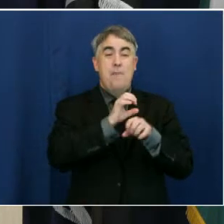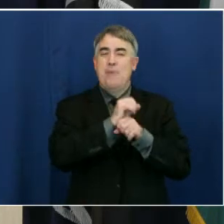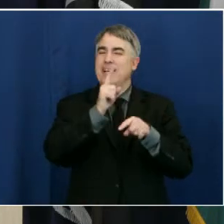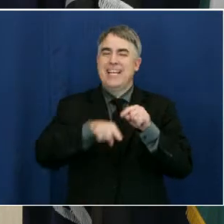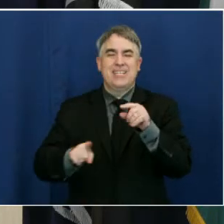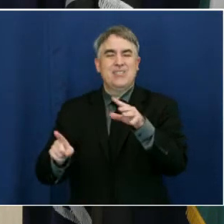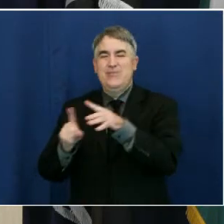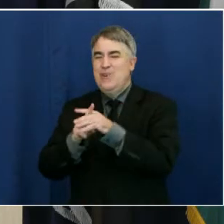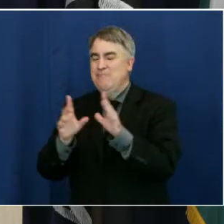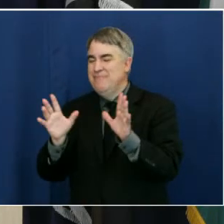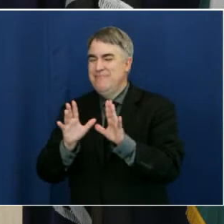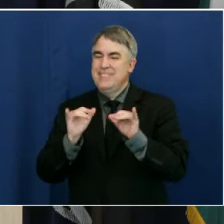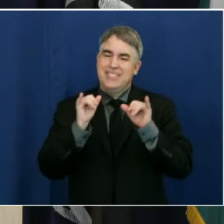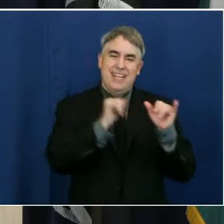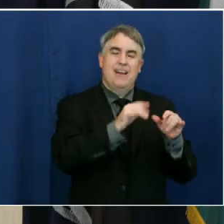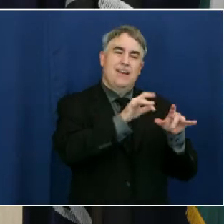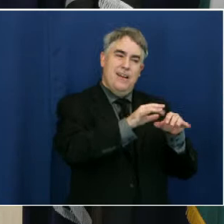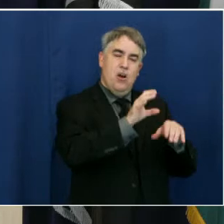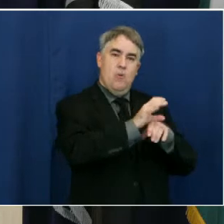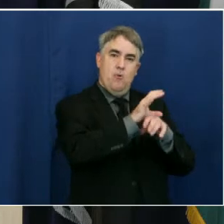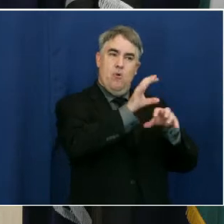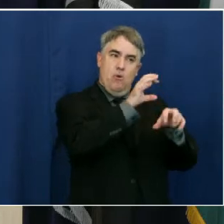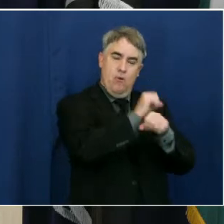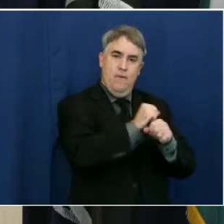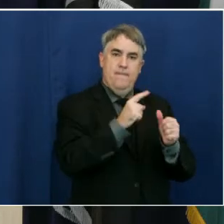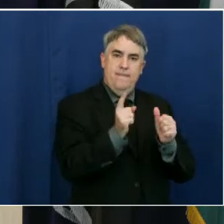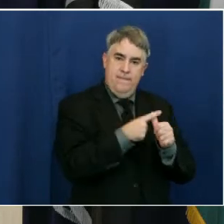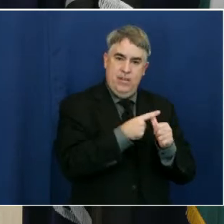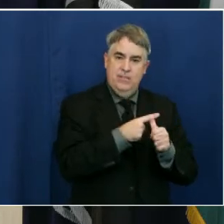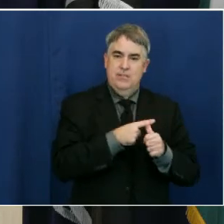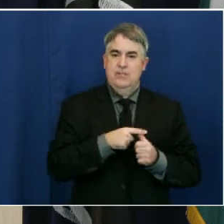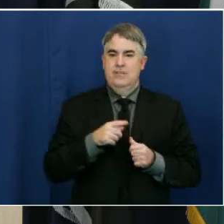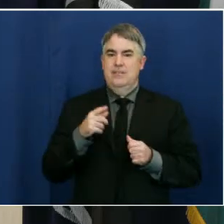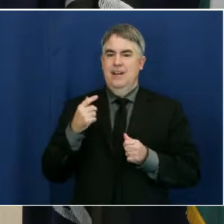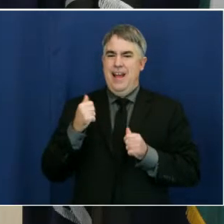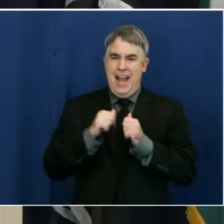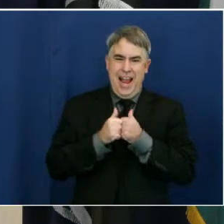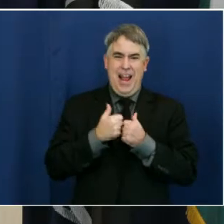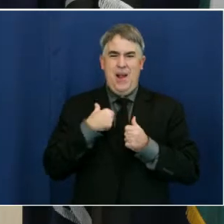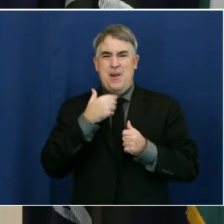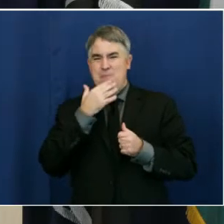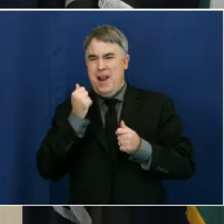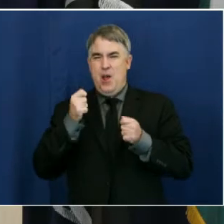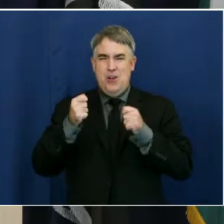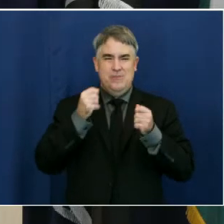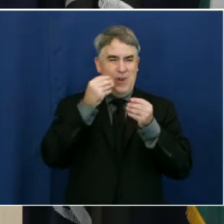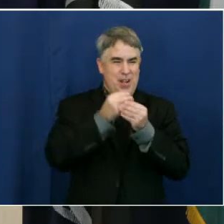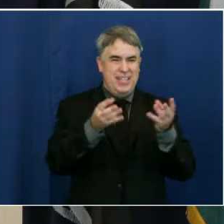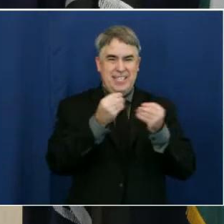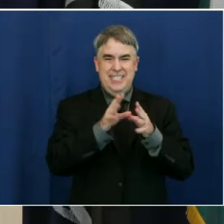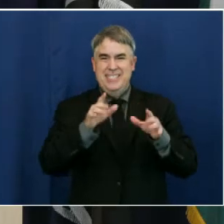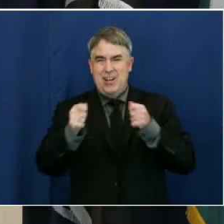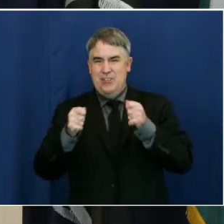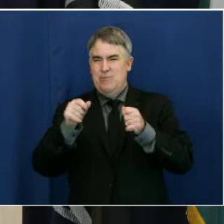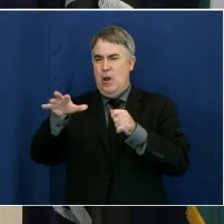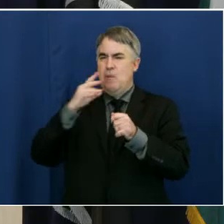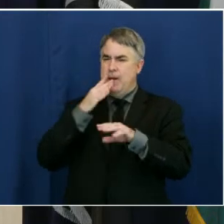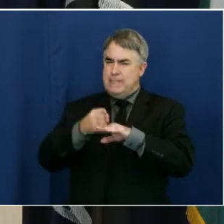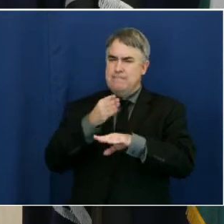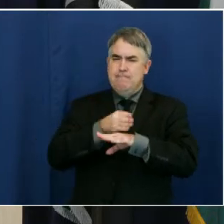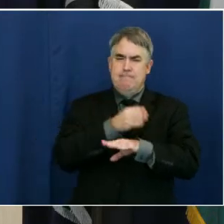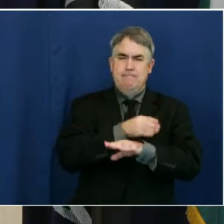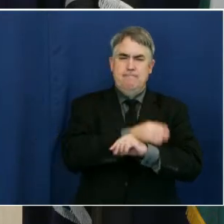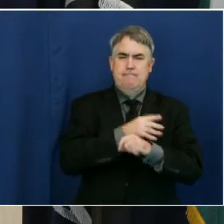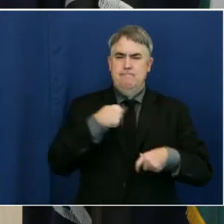day we work to figure out are there ways we can streamline and better manage the traffic flow in and out. And so we know residents don't want to be impacted in their neighborhood